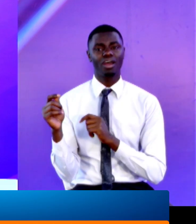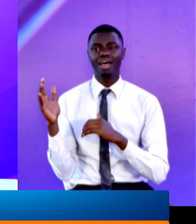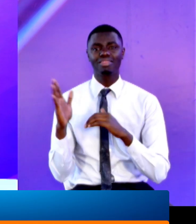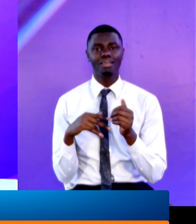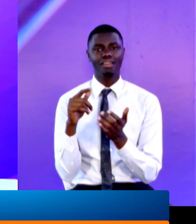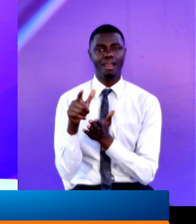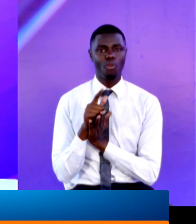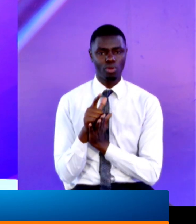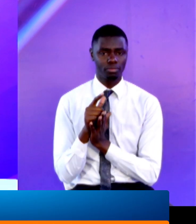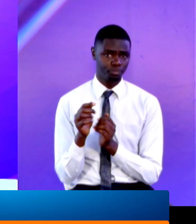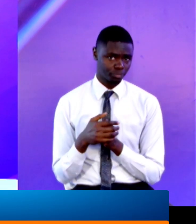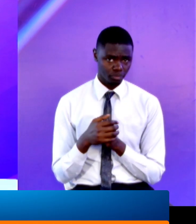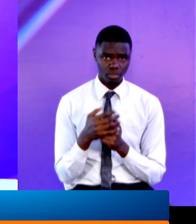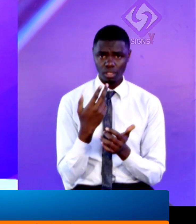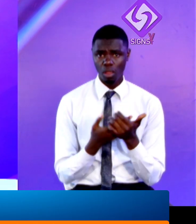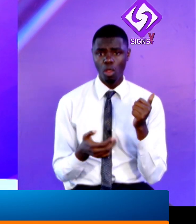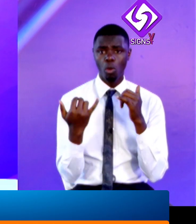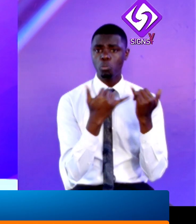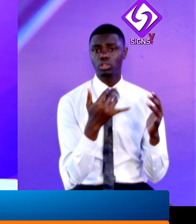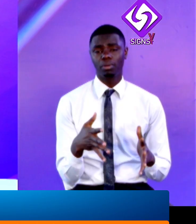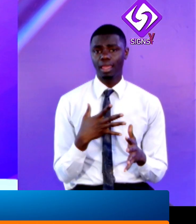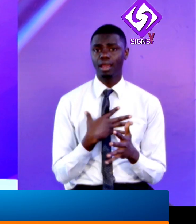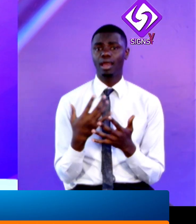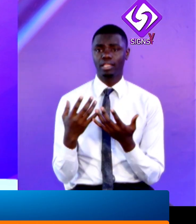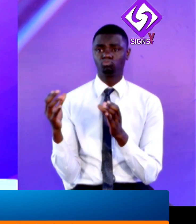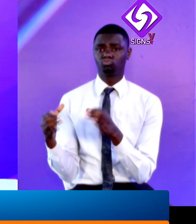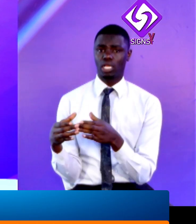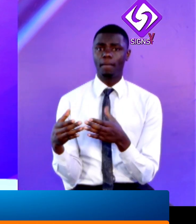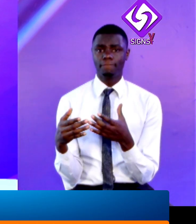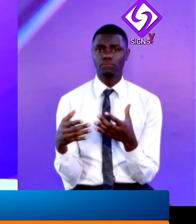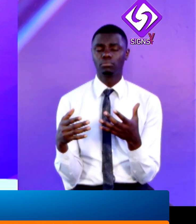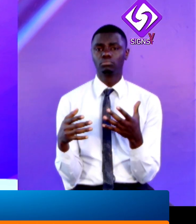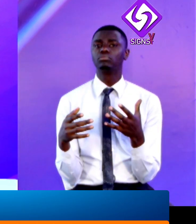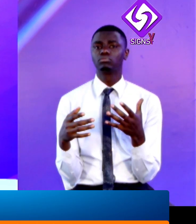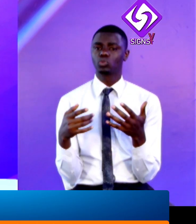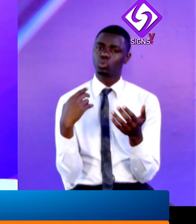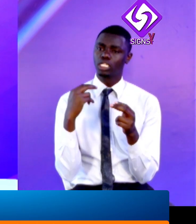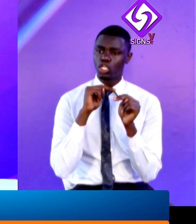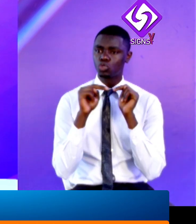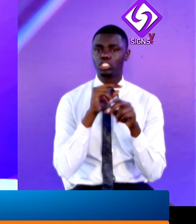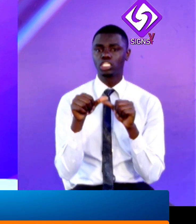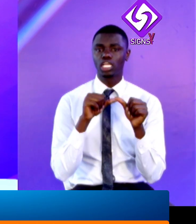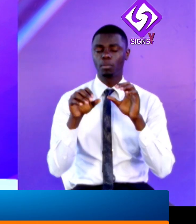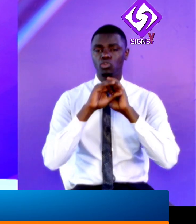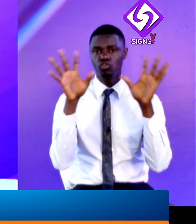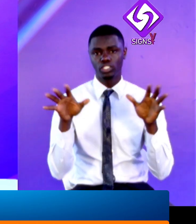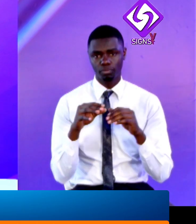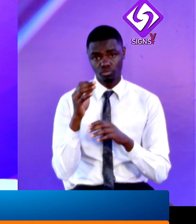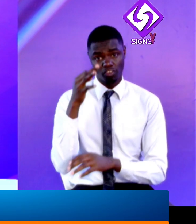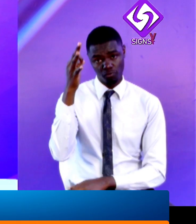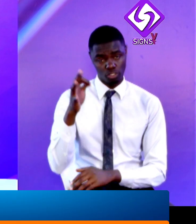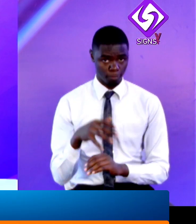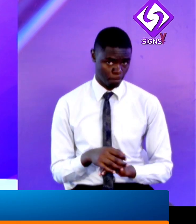loan, with both player and club keen on clarity over his future. Now, informal talks between